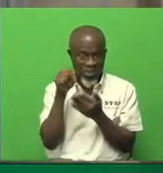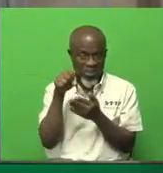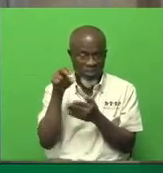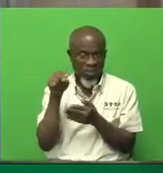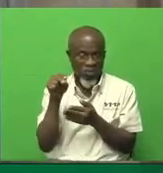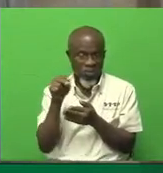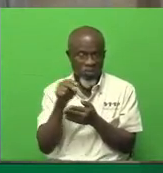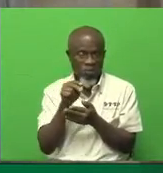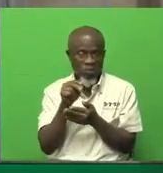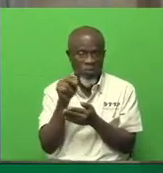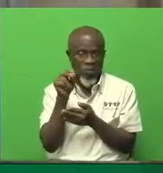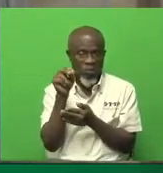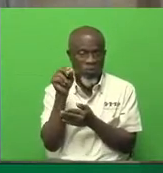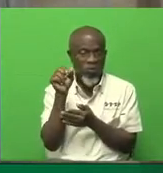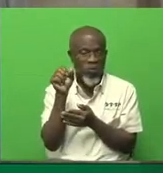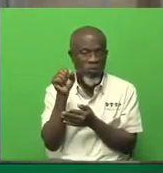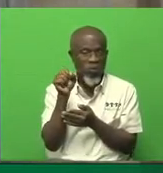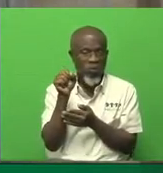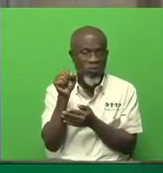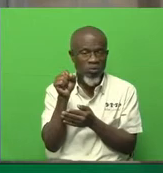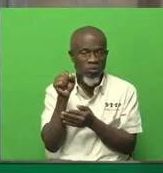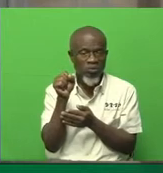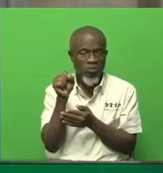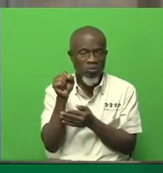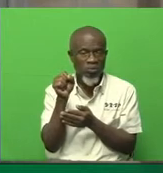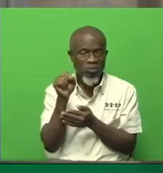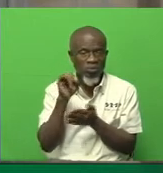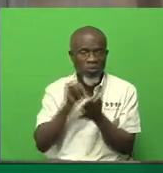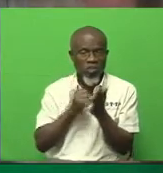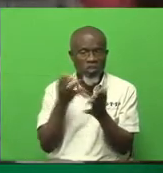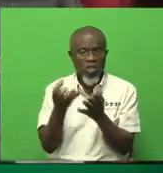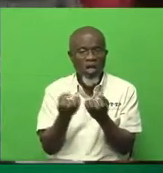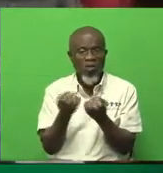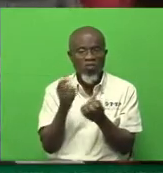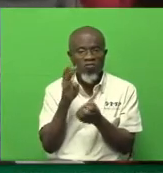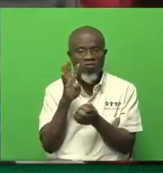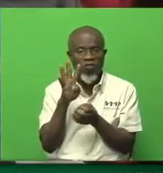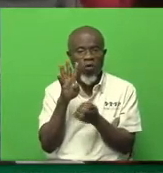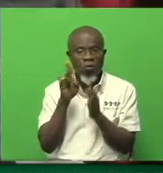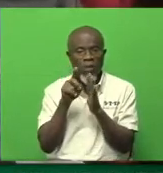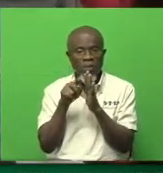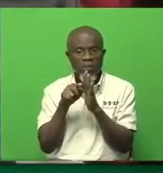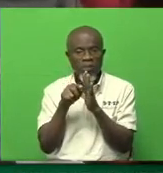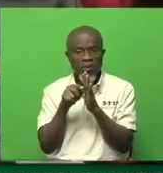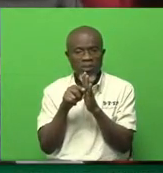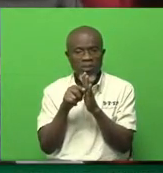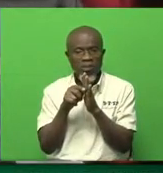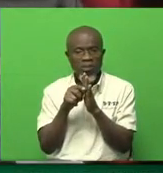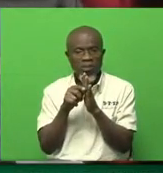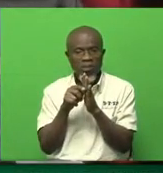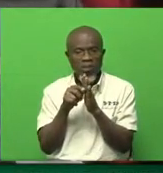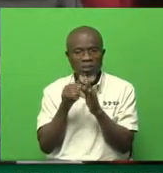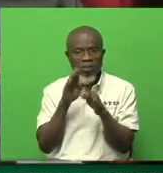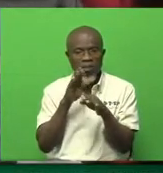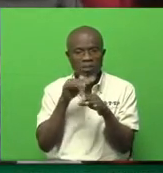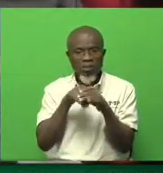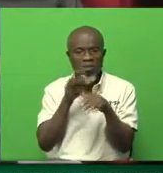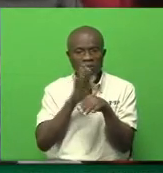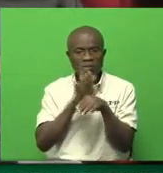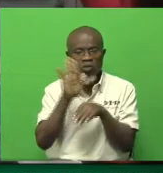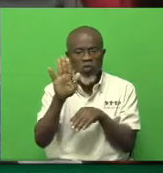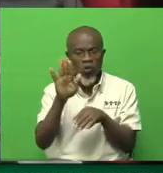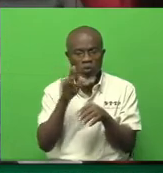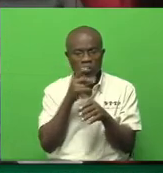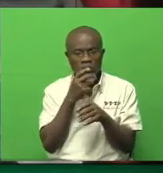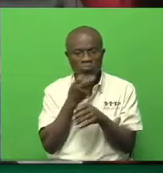of saying Sunday Grande Hospital yes you have just about four more minutes in your initial speaking time you have an additional 10.